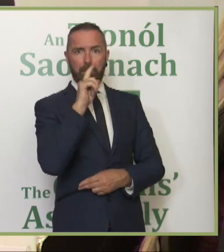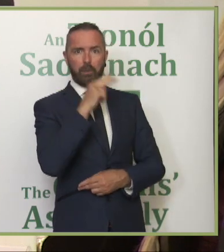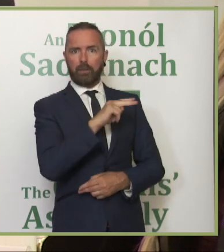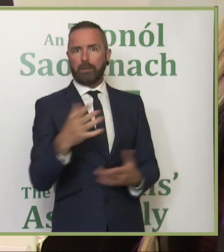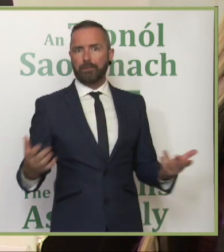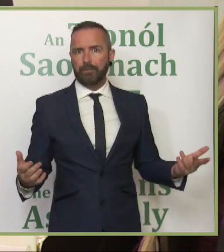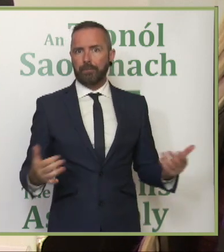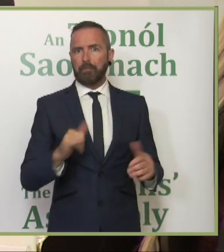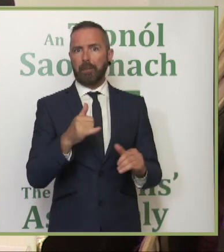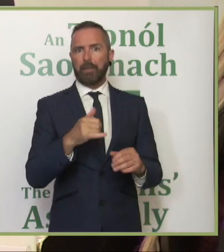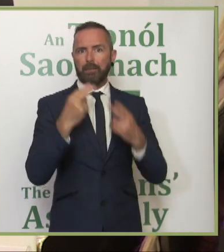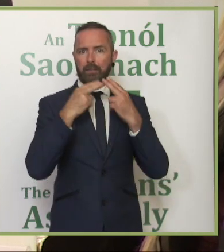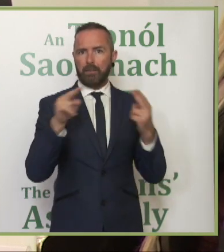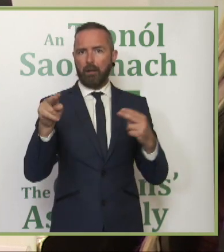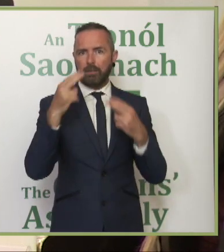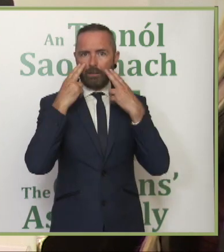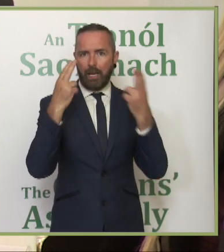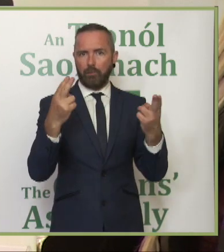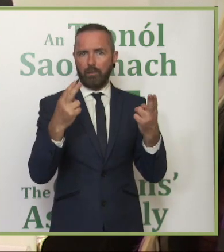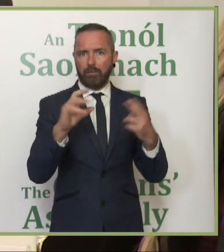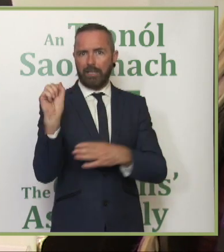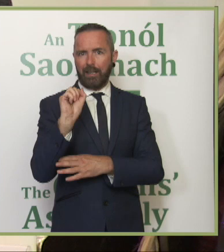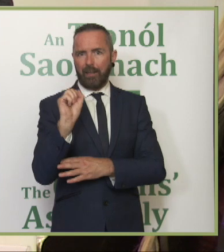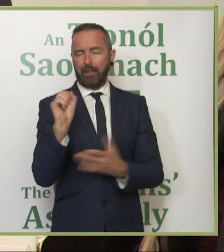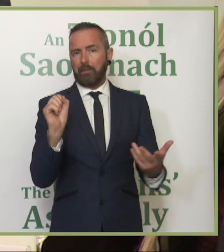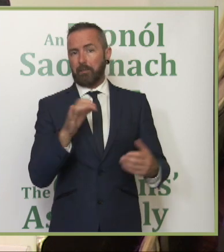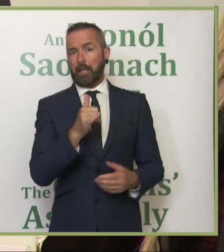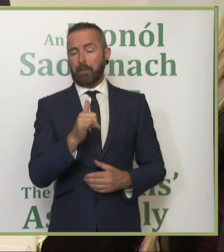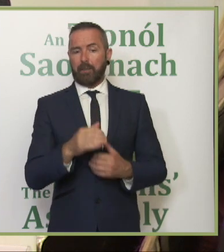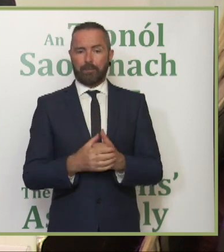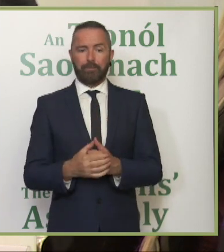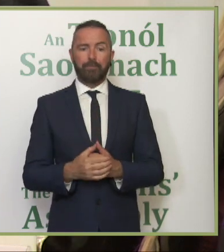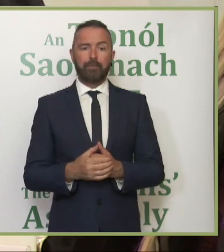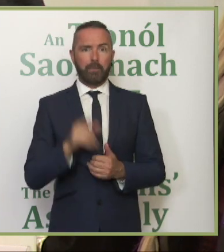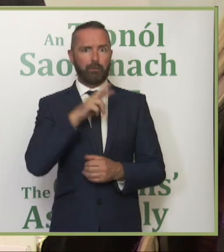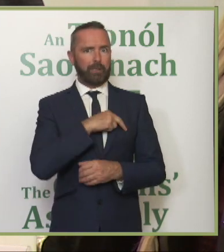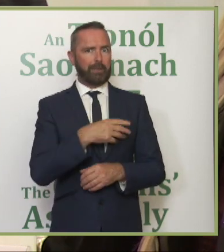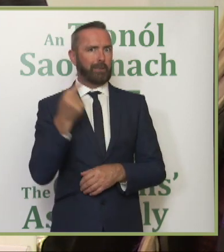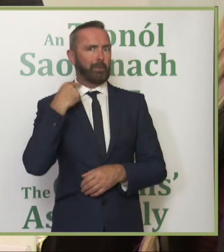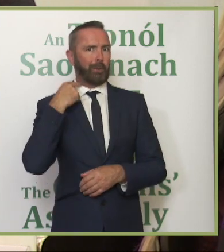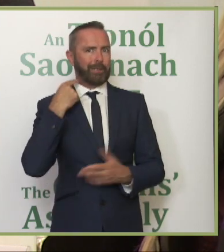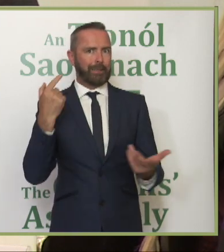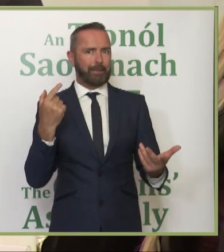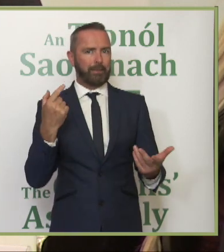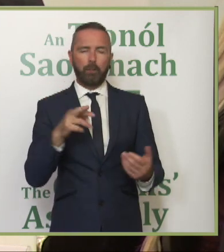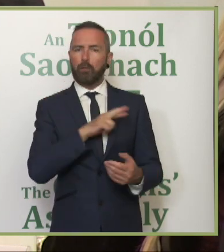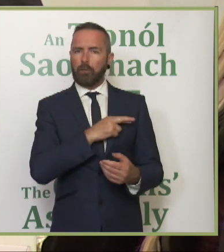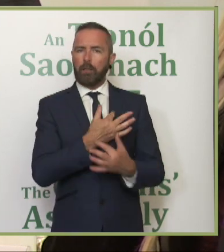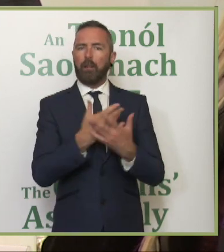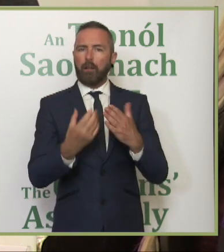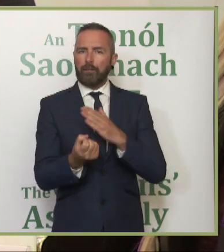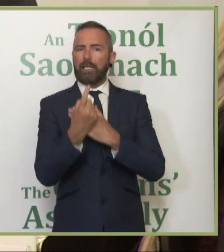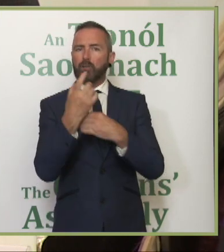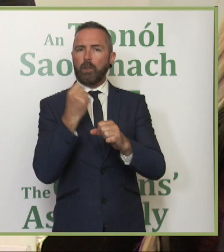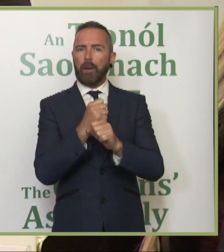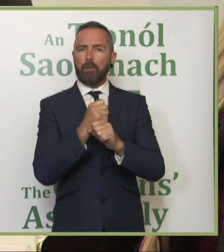adding synthetic cannabis, but in fact they're consuming synthetic cannabis, cannabinoids, which can be very toxic. So there is real issues about